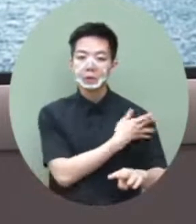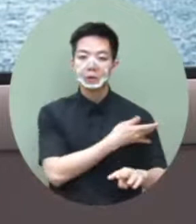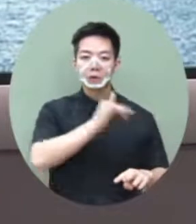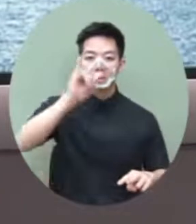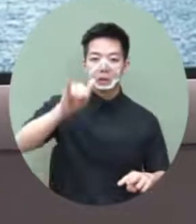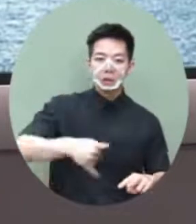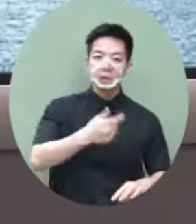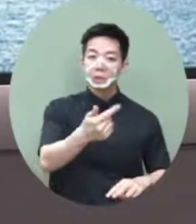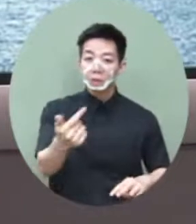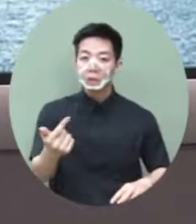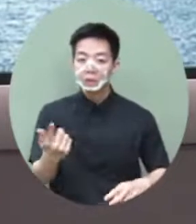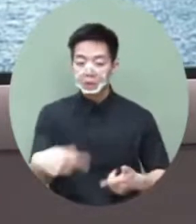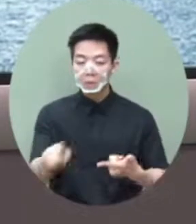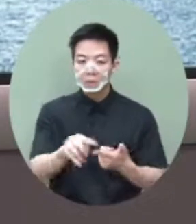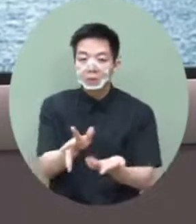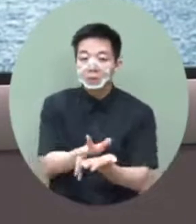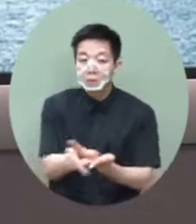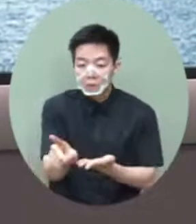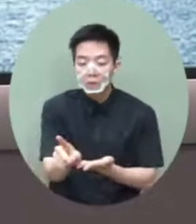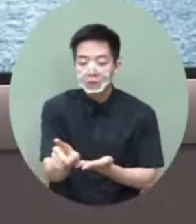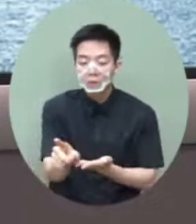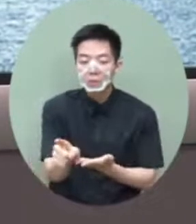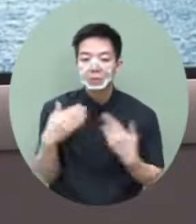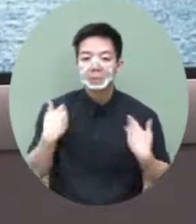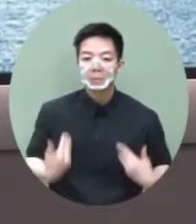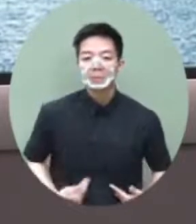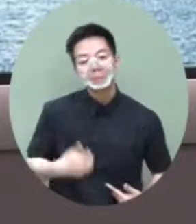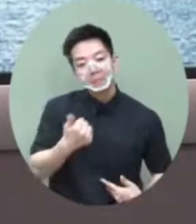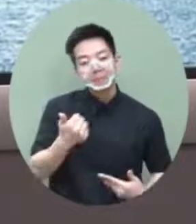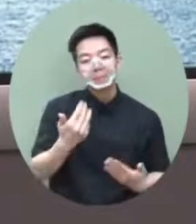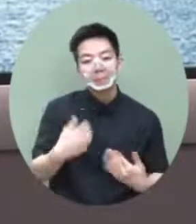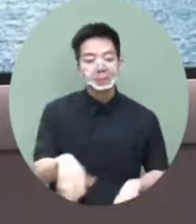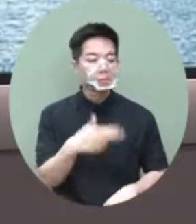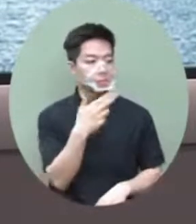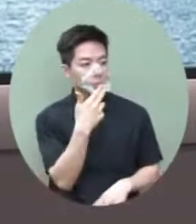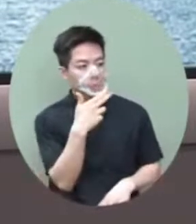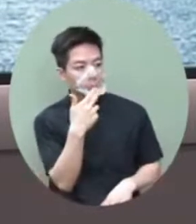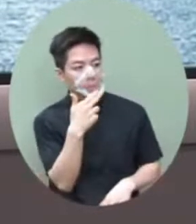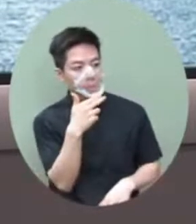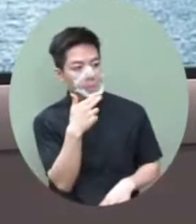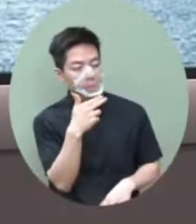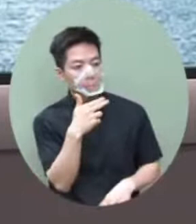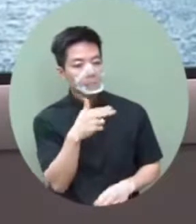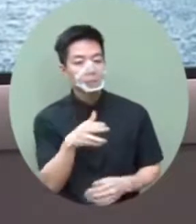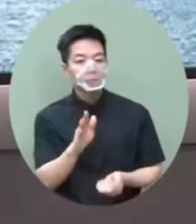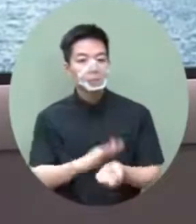They've been providing a lot of assistance, and they are professionals.